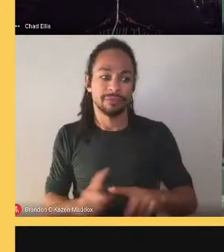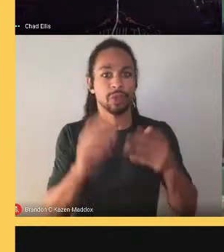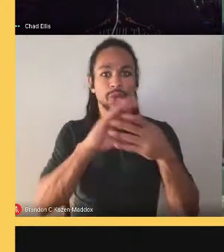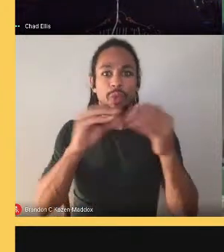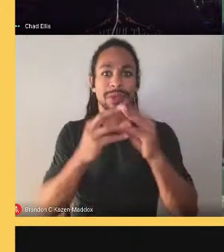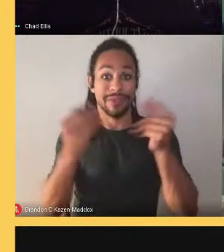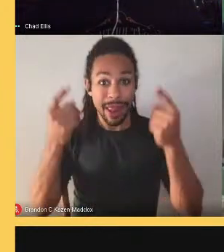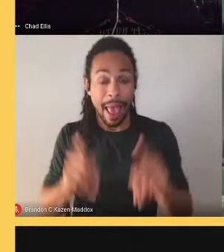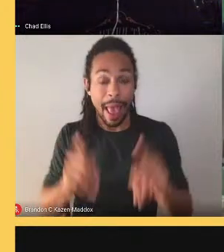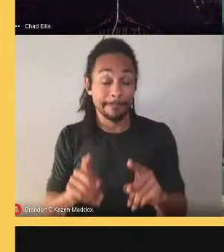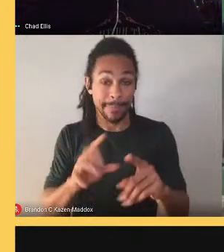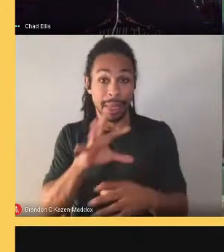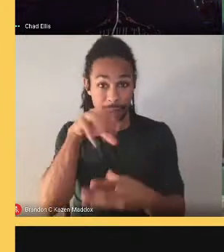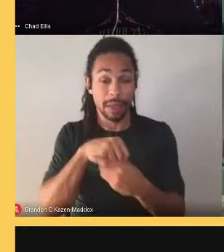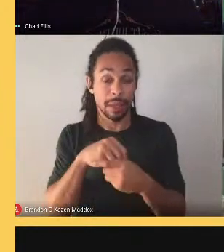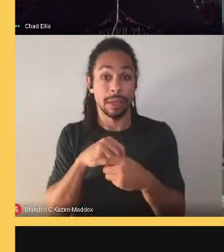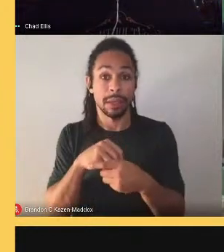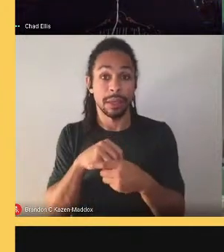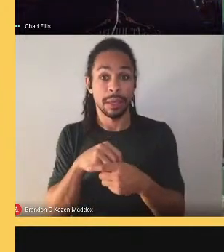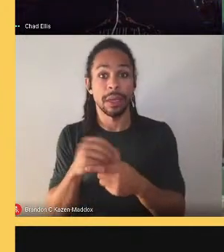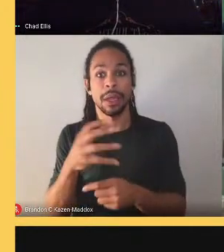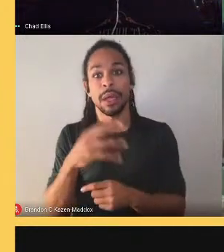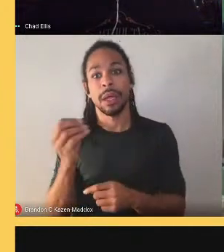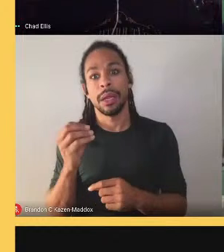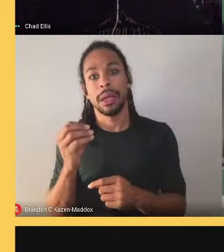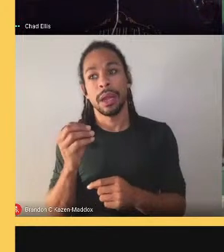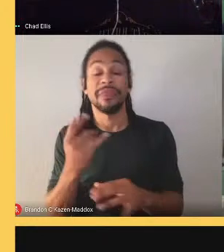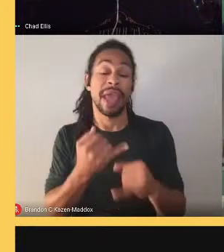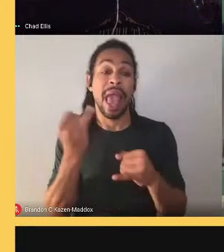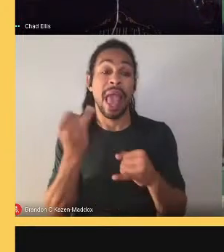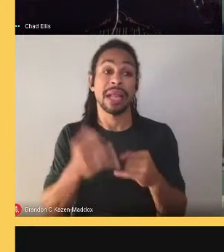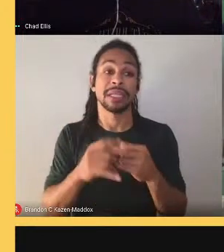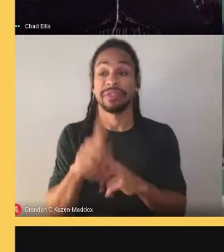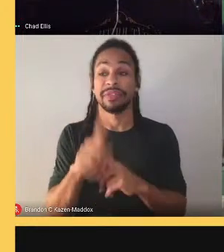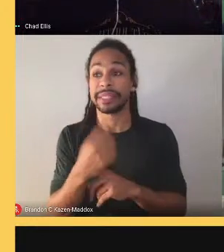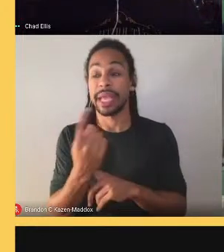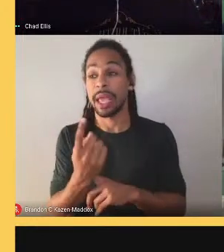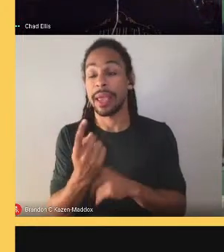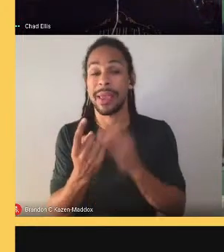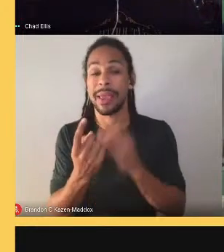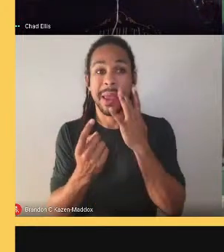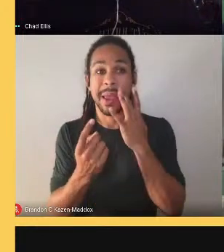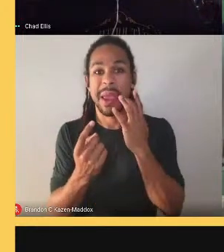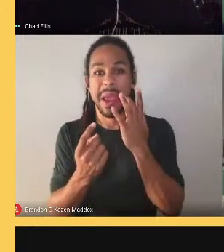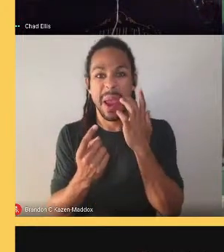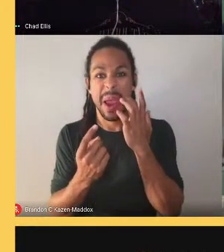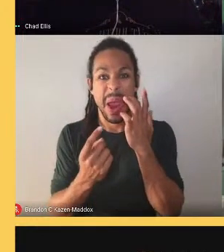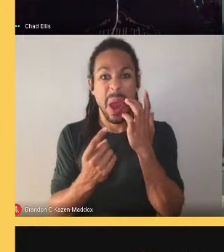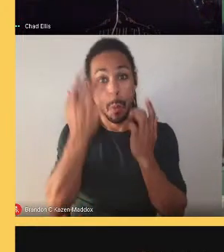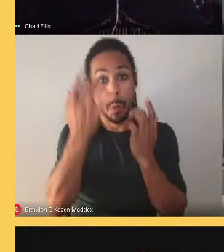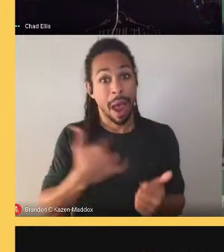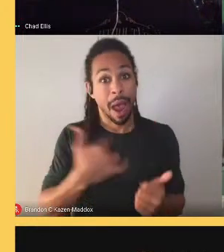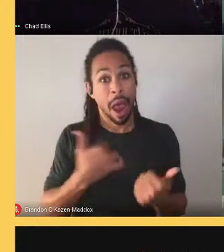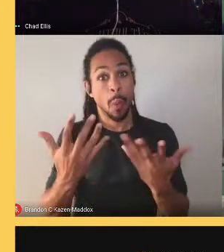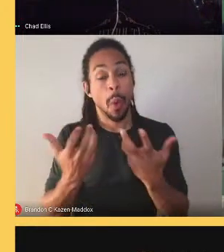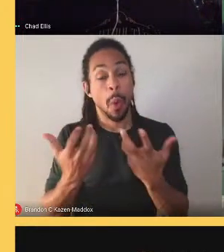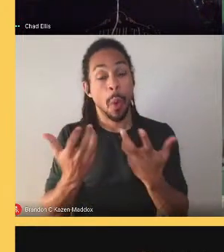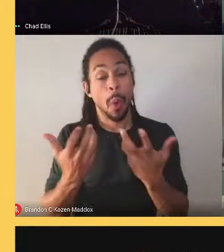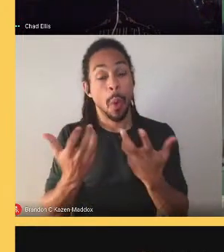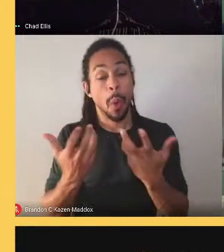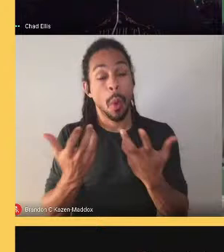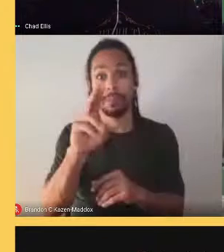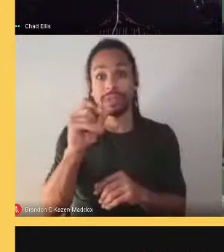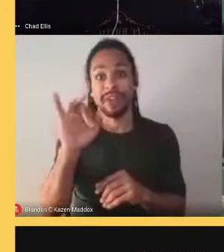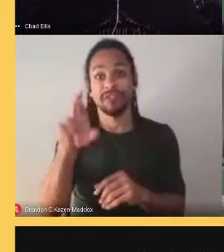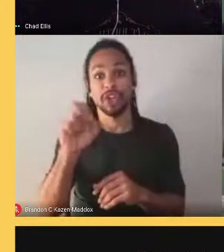and ultimately, like, the why I wanted to do the Musafirs and why I wanted to have Sirzamine and the